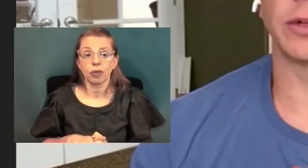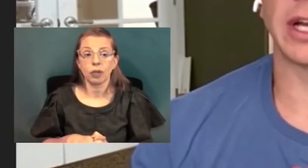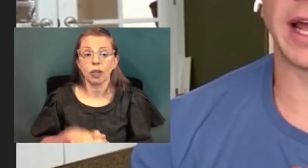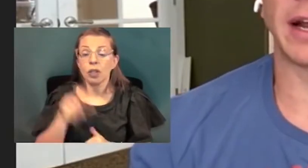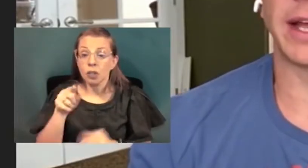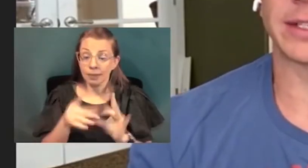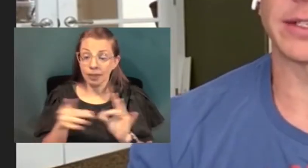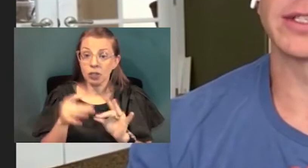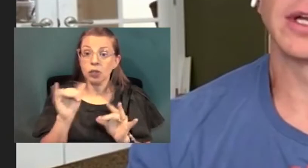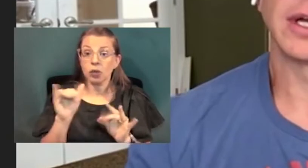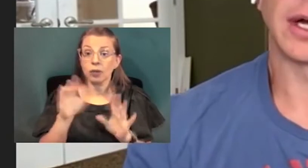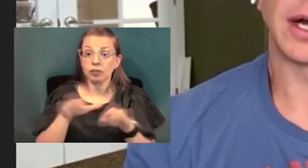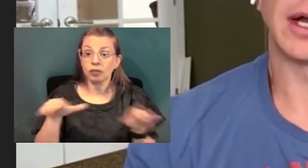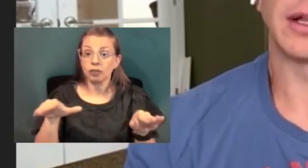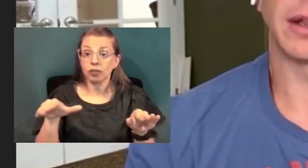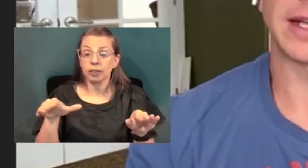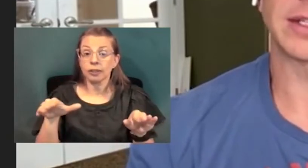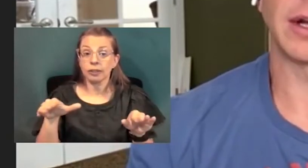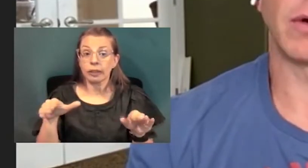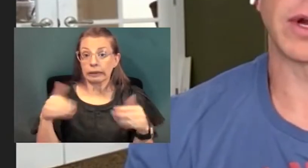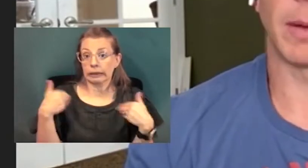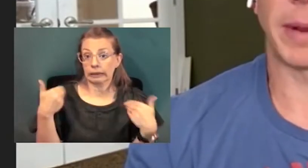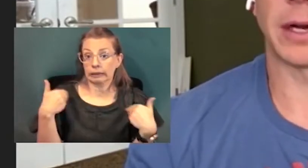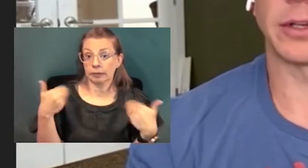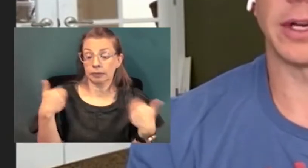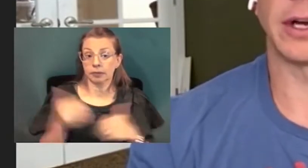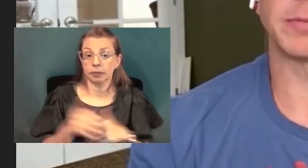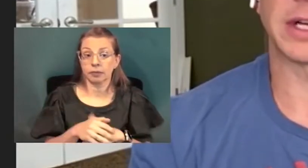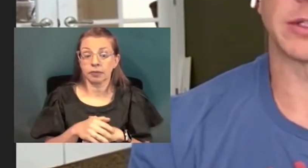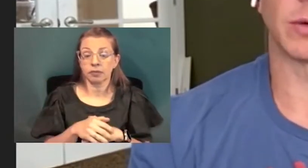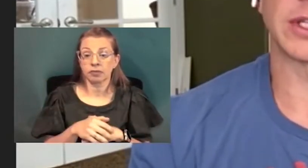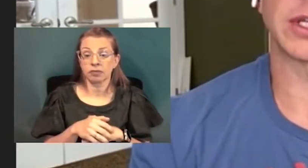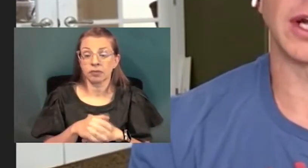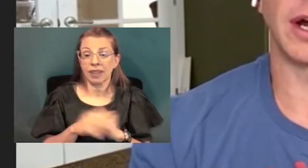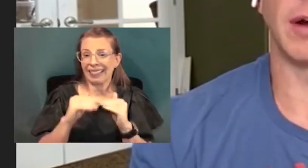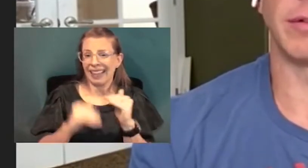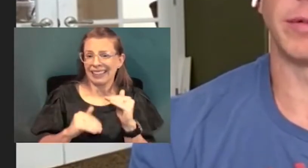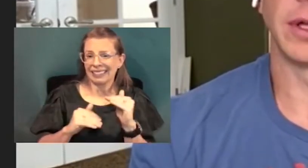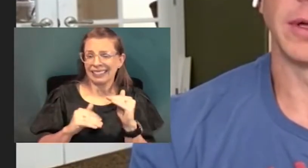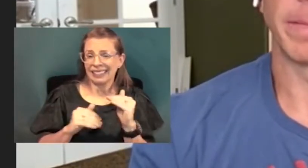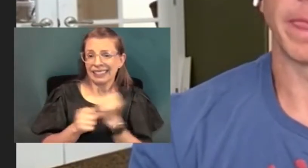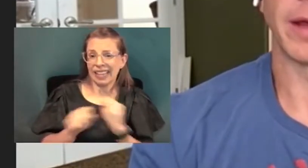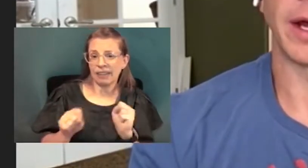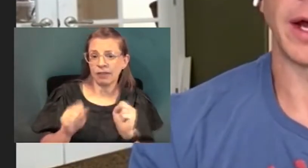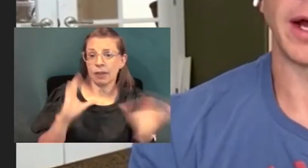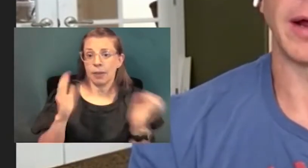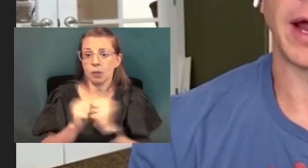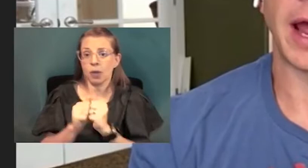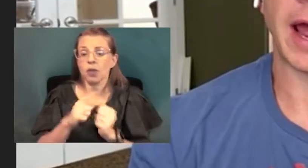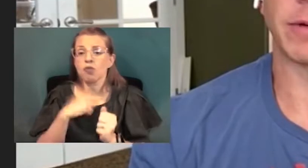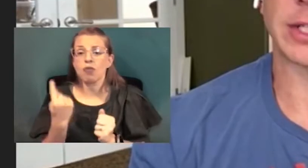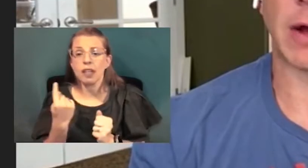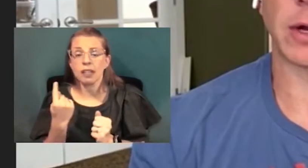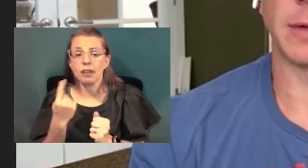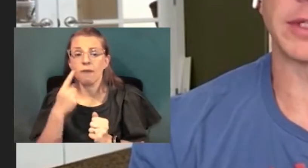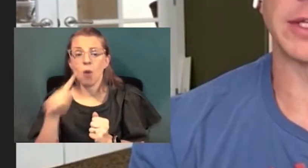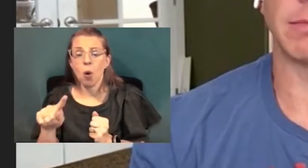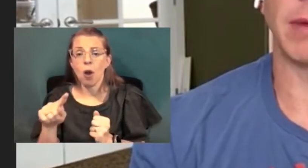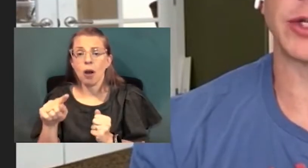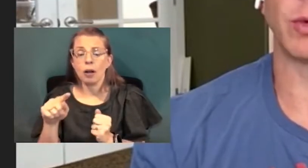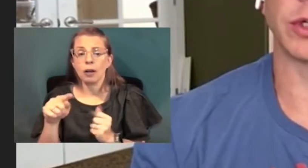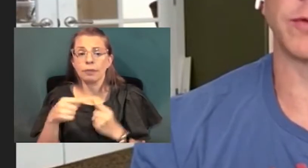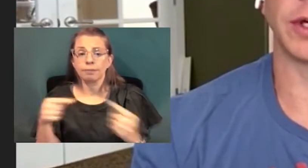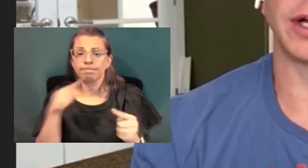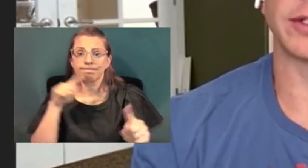said, children and adolescents, less so compared to the adults because the risk of adverse outcomes